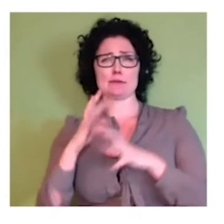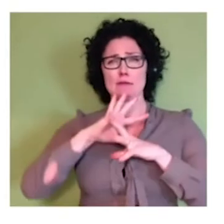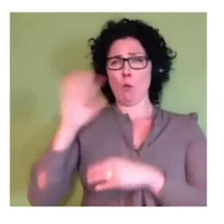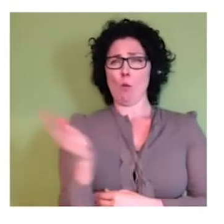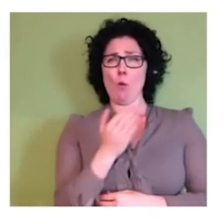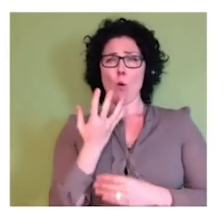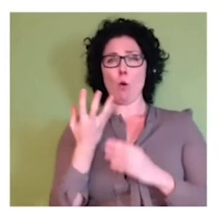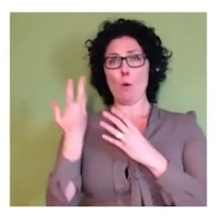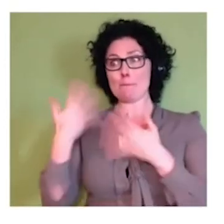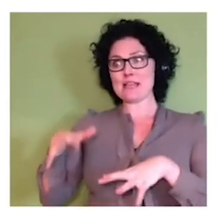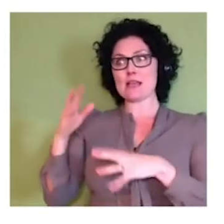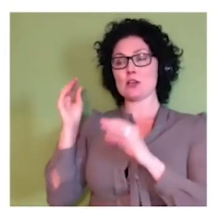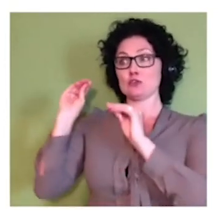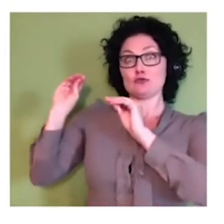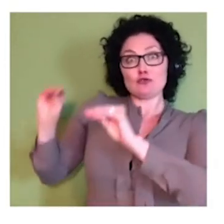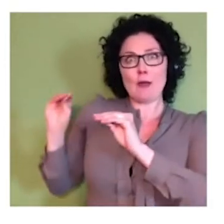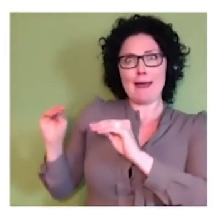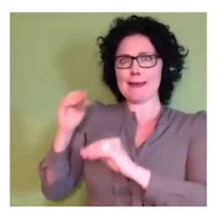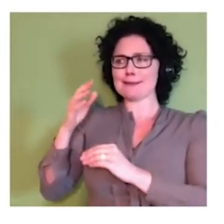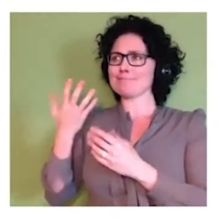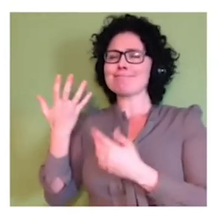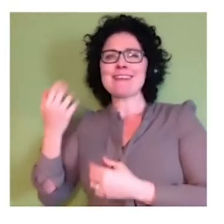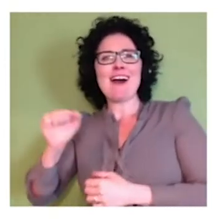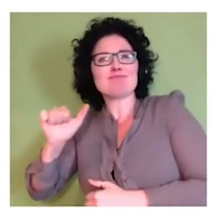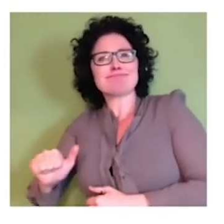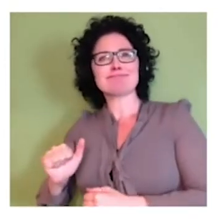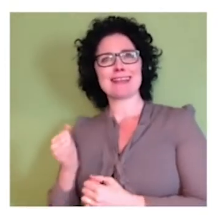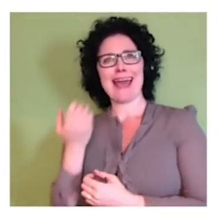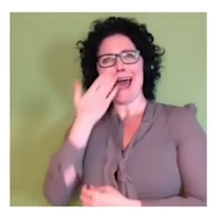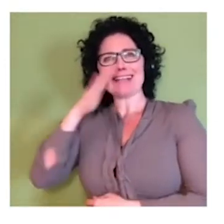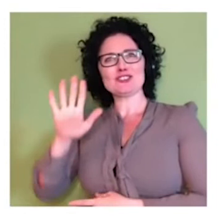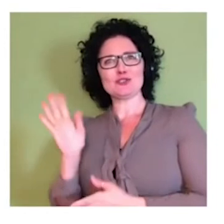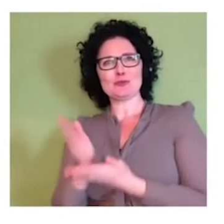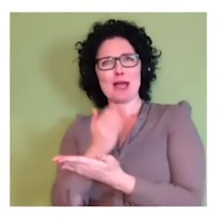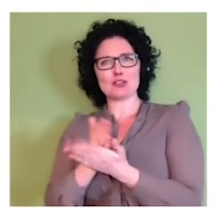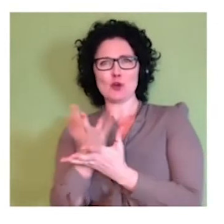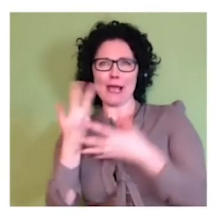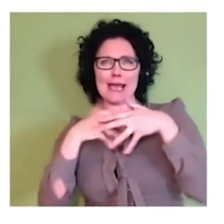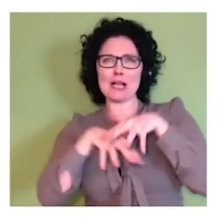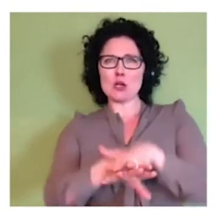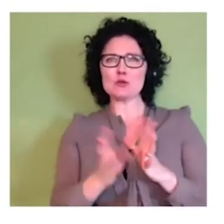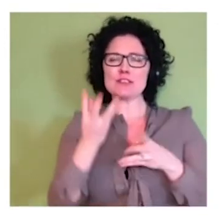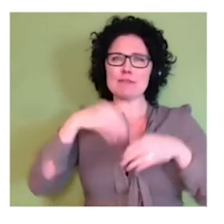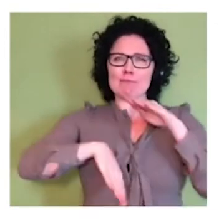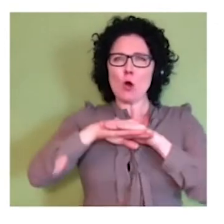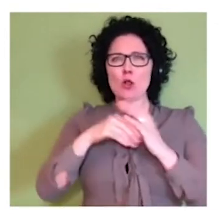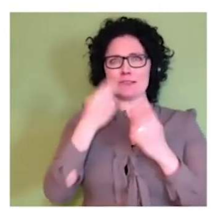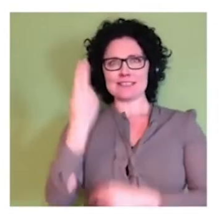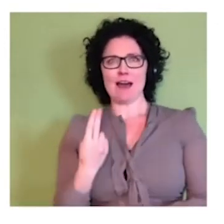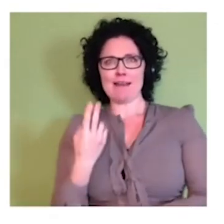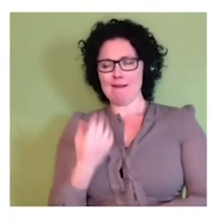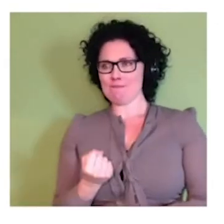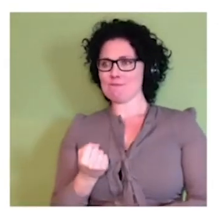training, understanding, and attitude towards inclusive design. We need to put people at the center of the experience and